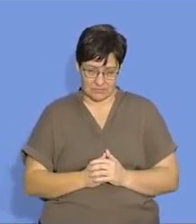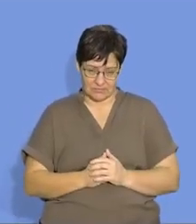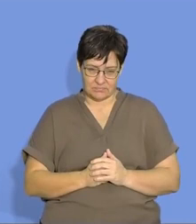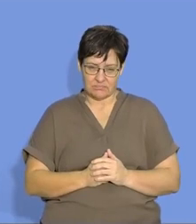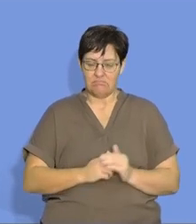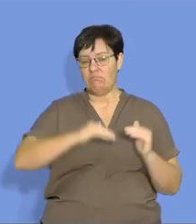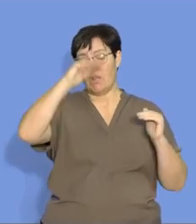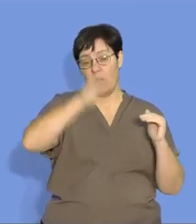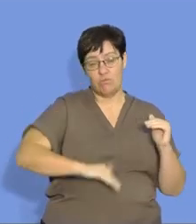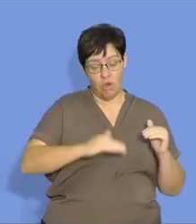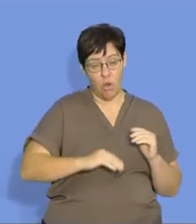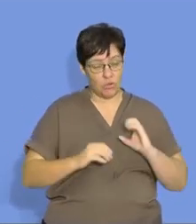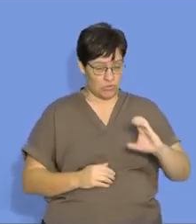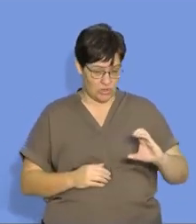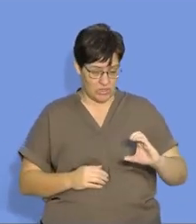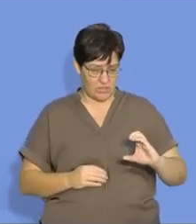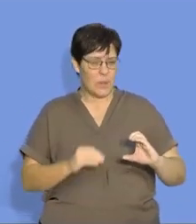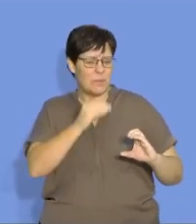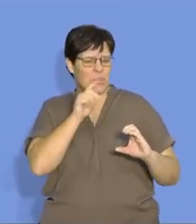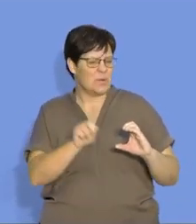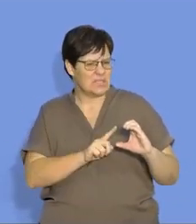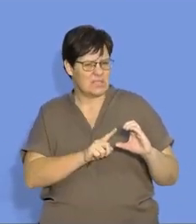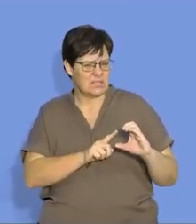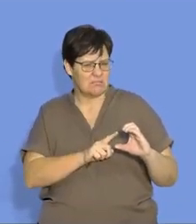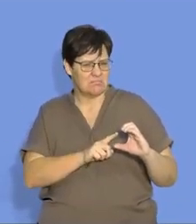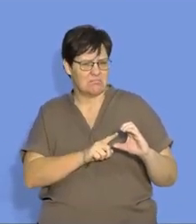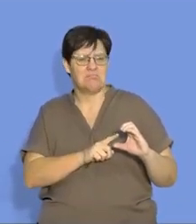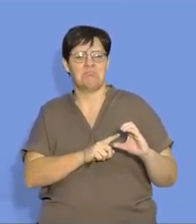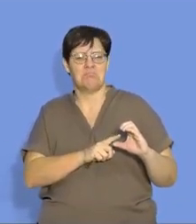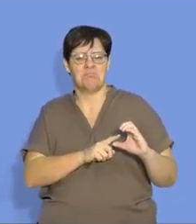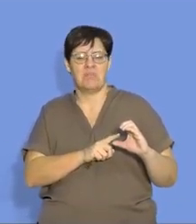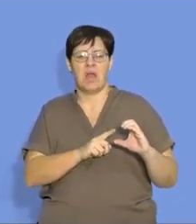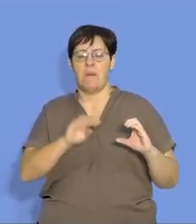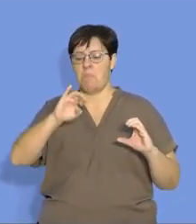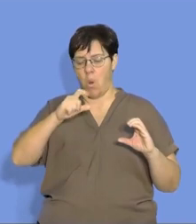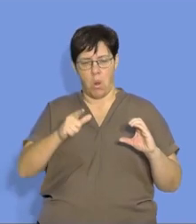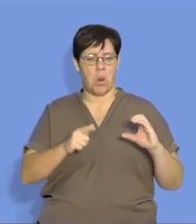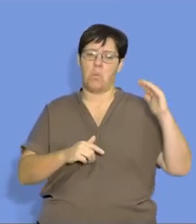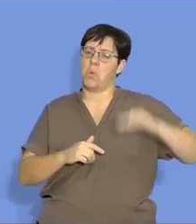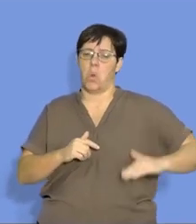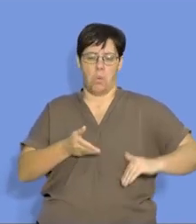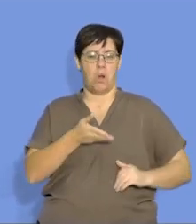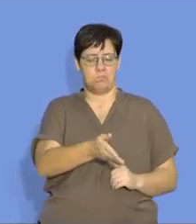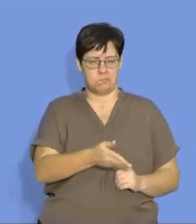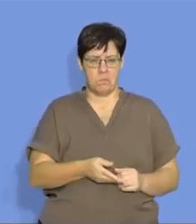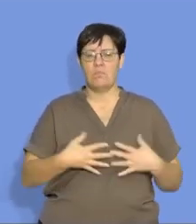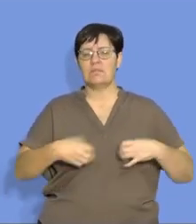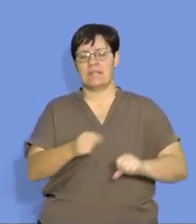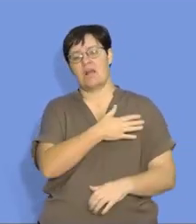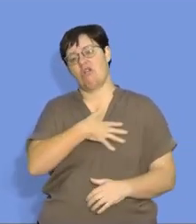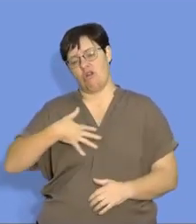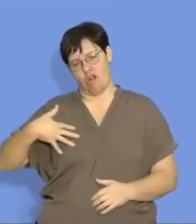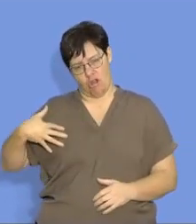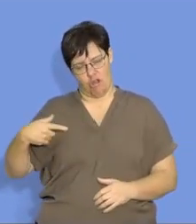time. Low concentration means there will be a low number of moles and